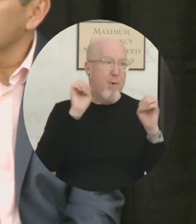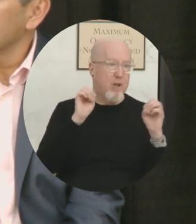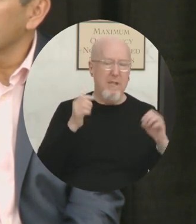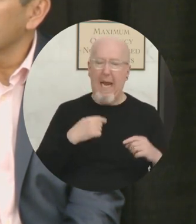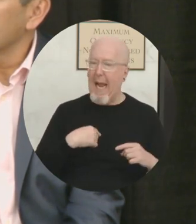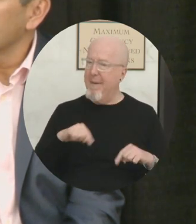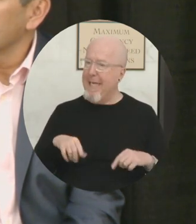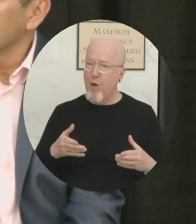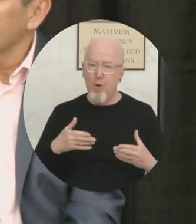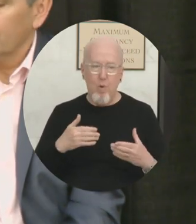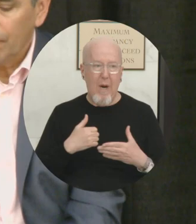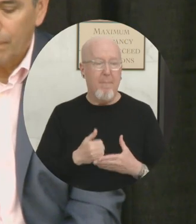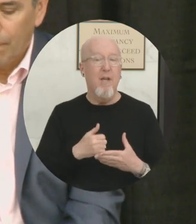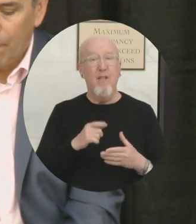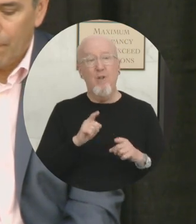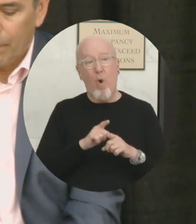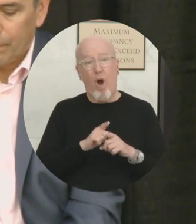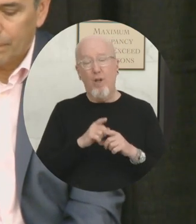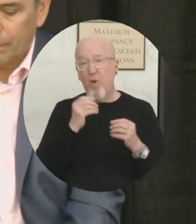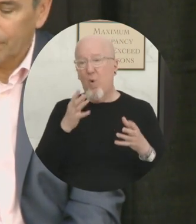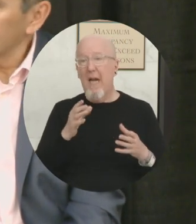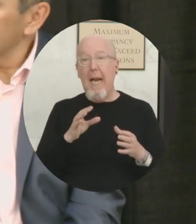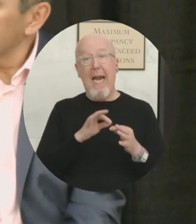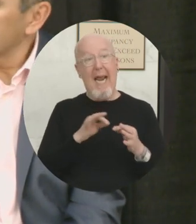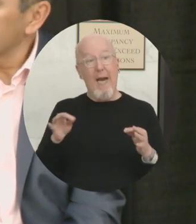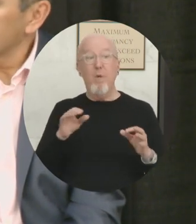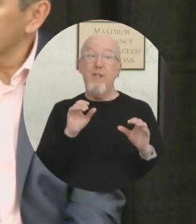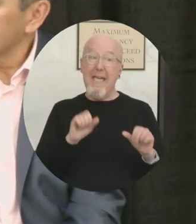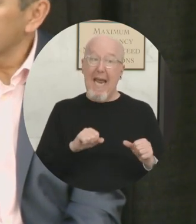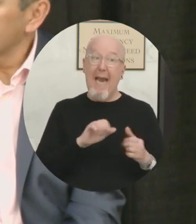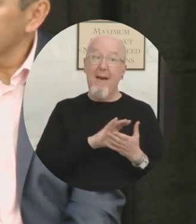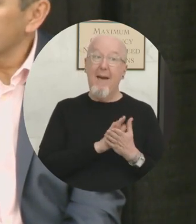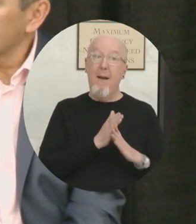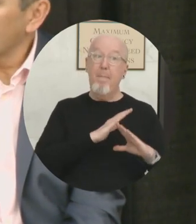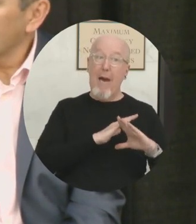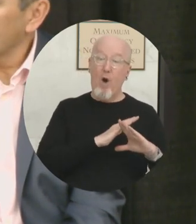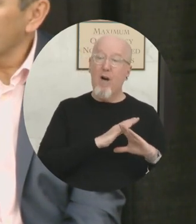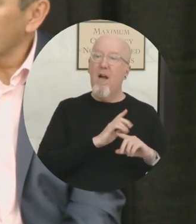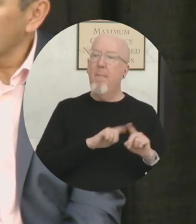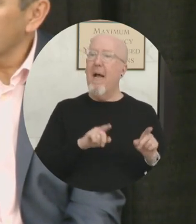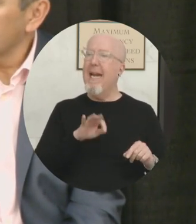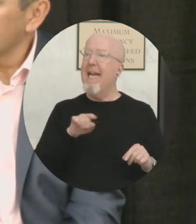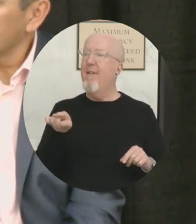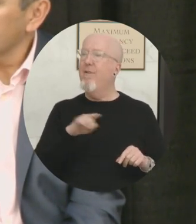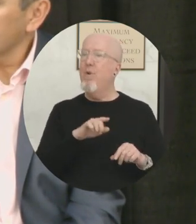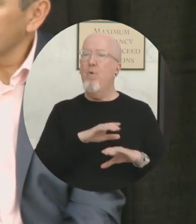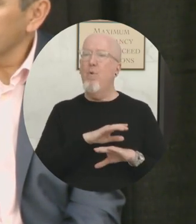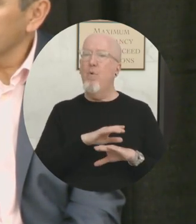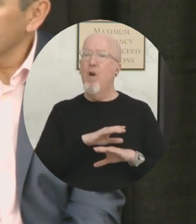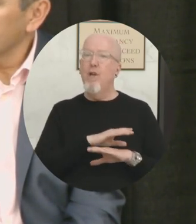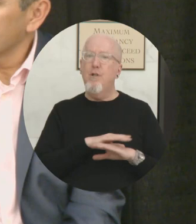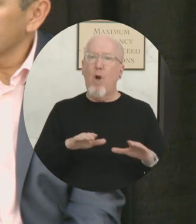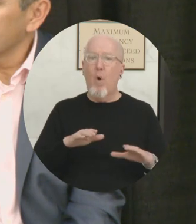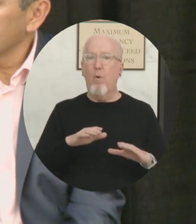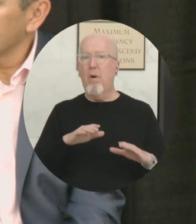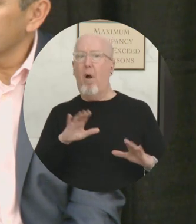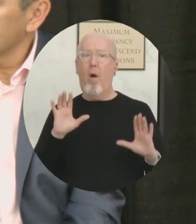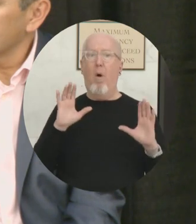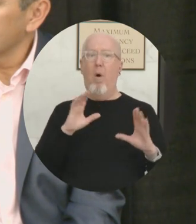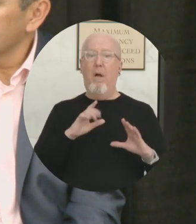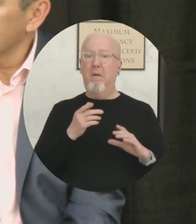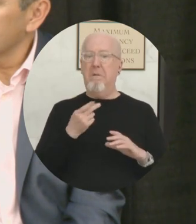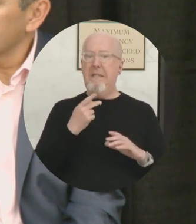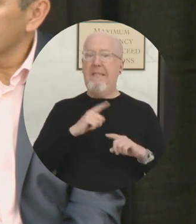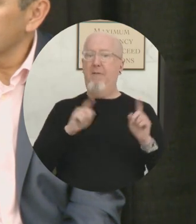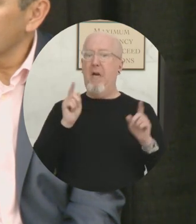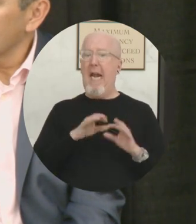So just also prefacing, language can be a barrier, but when you don't let the barrier of language separate you from helping